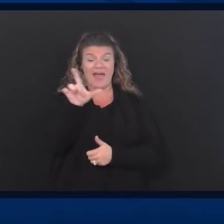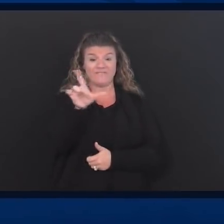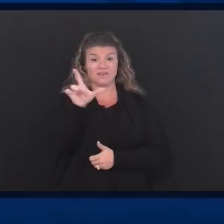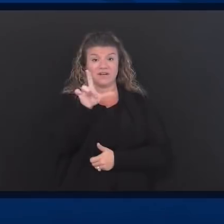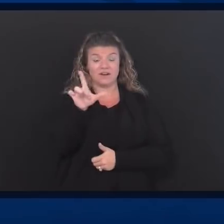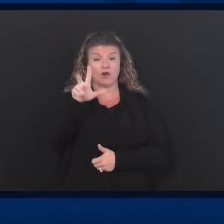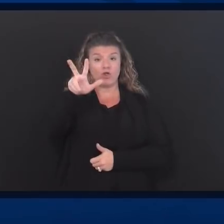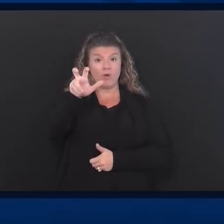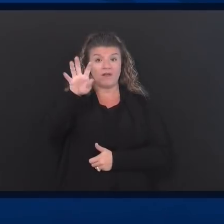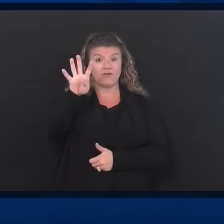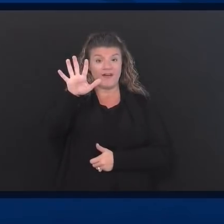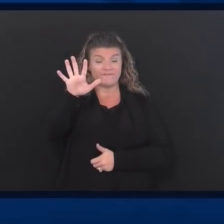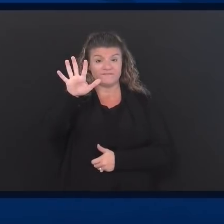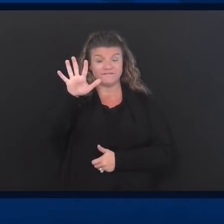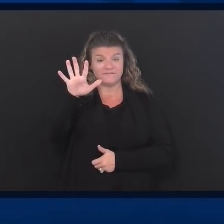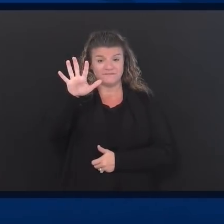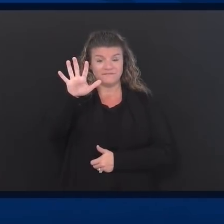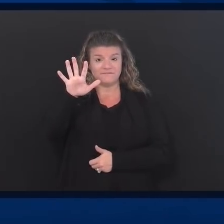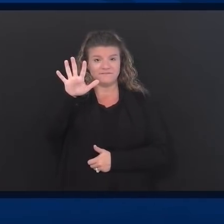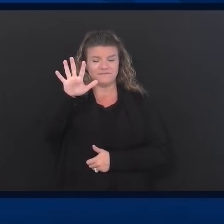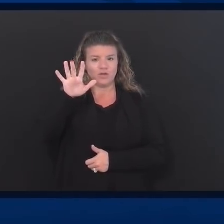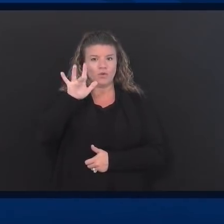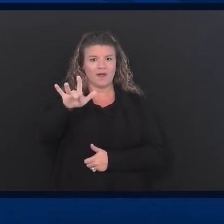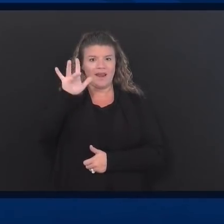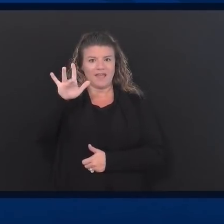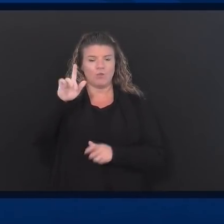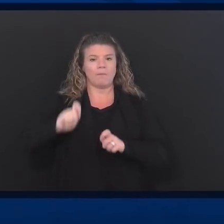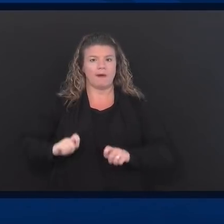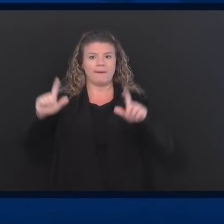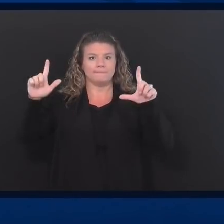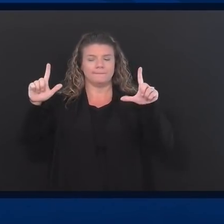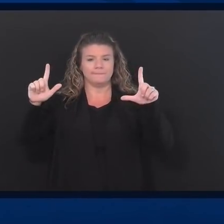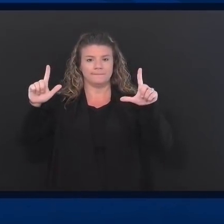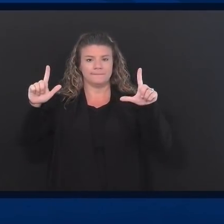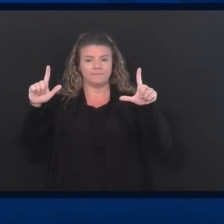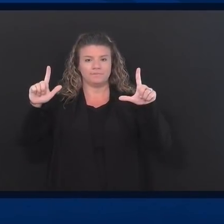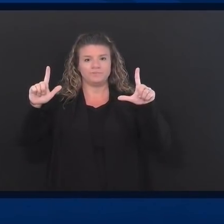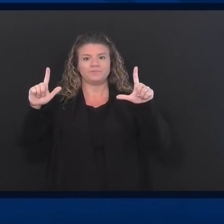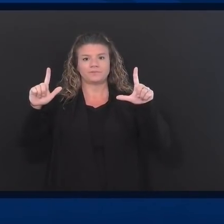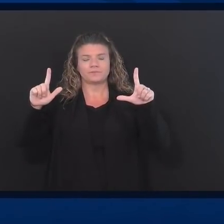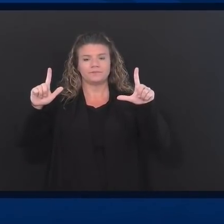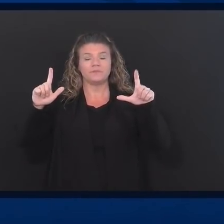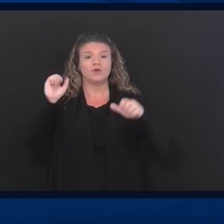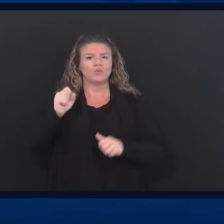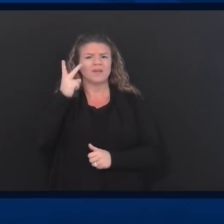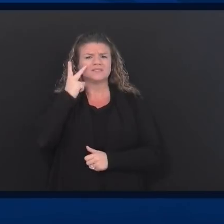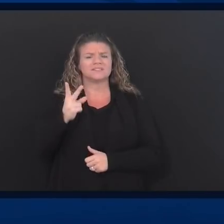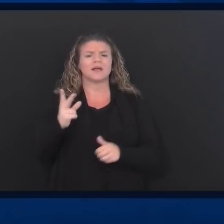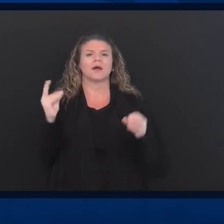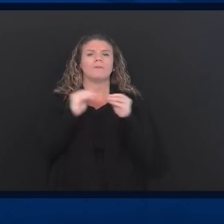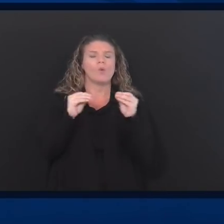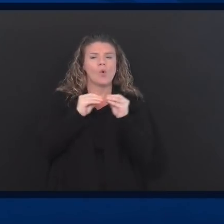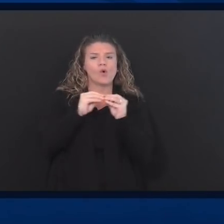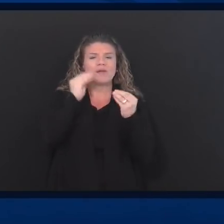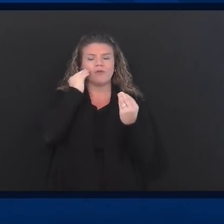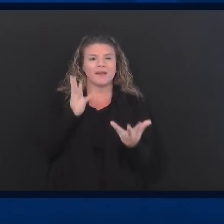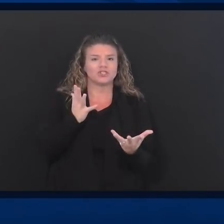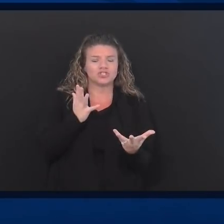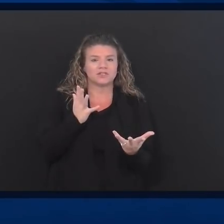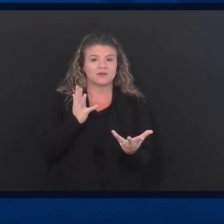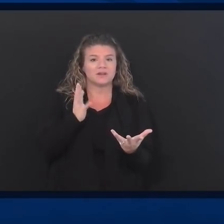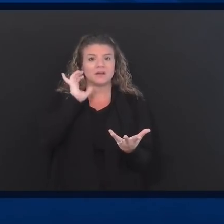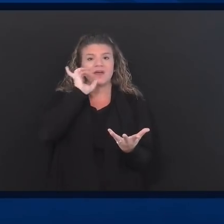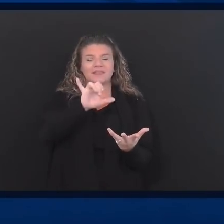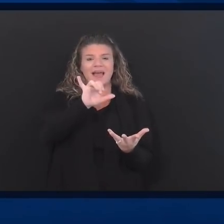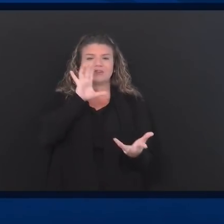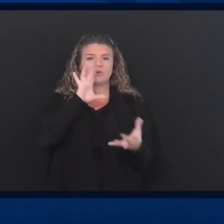the 345, we'll go to the next slide. And here you actually have some more information related